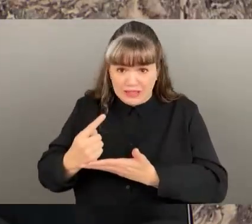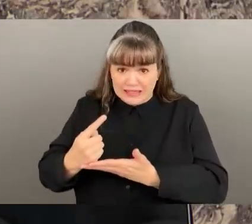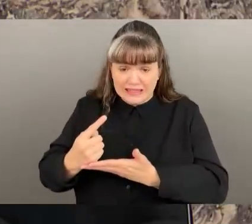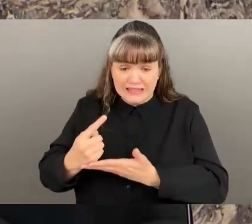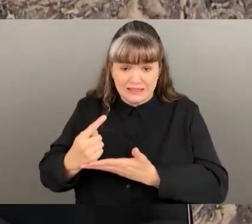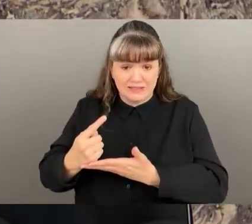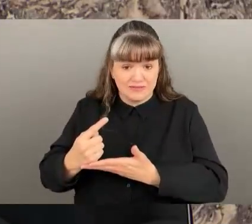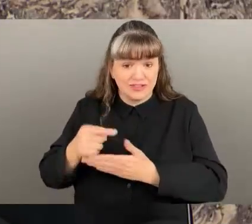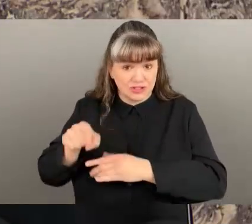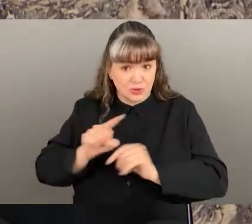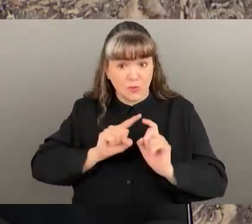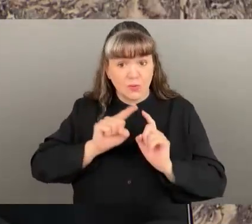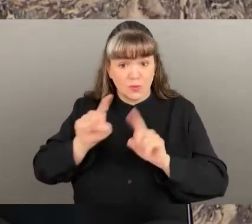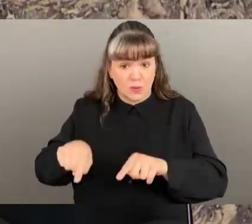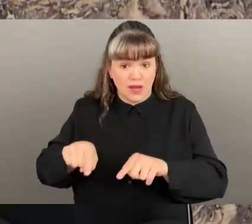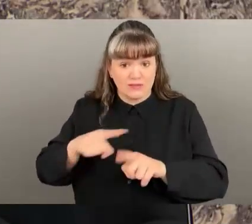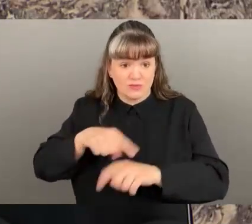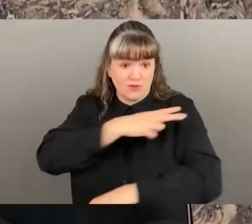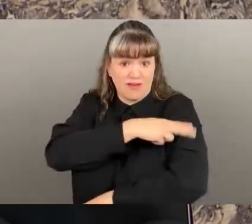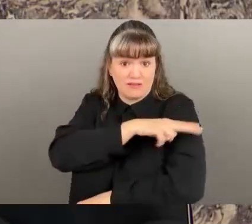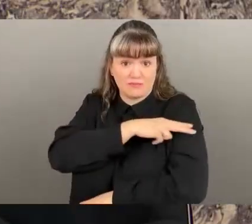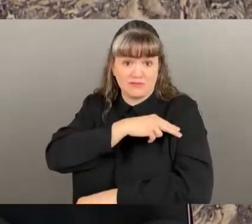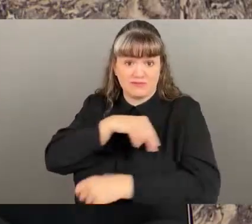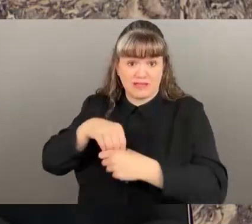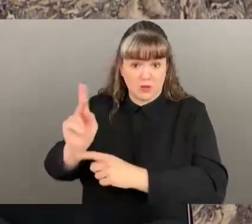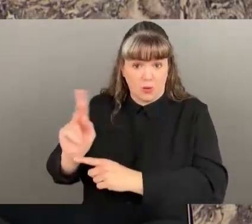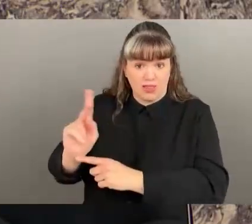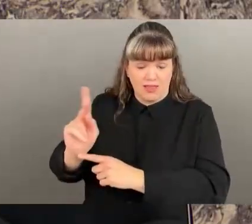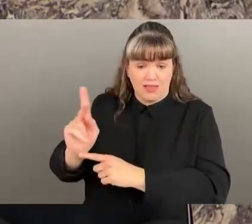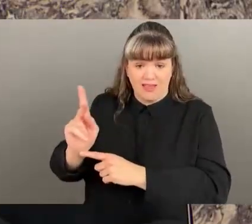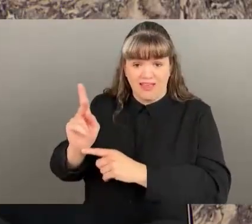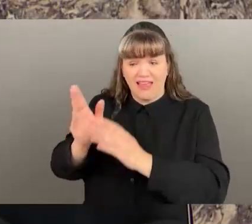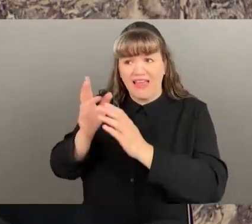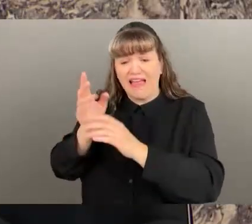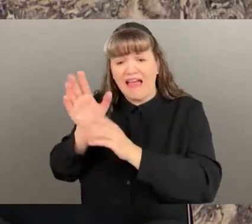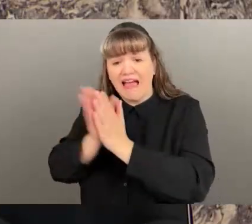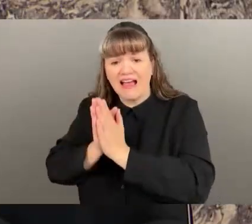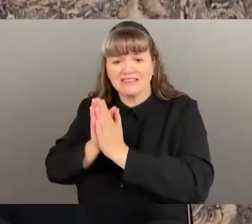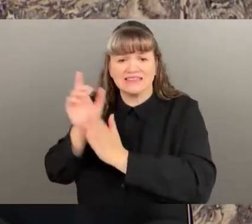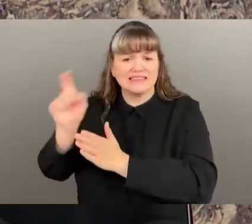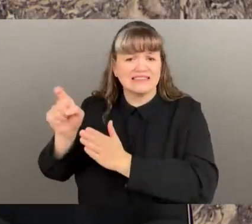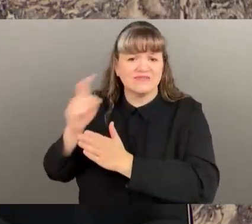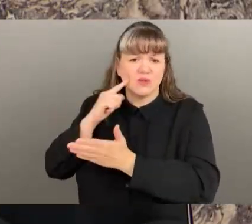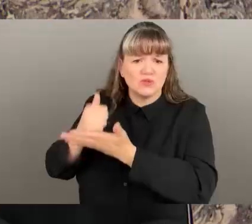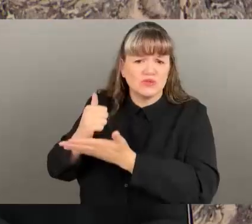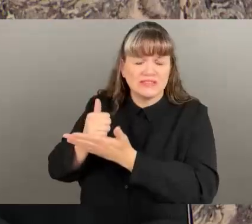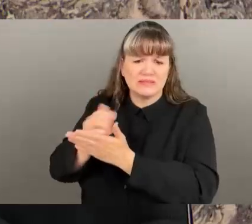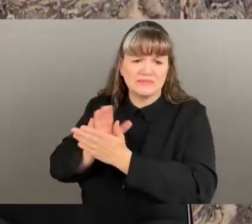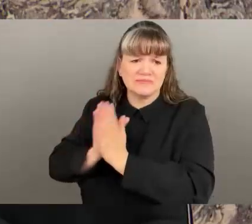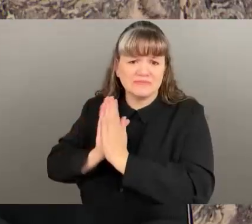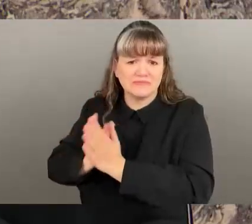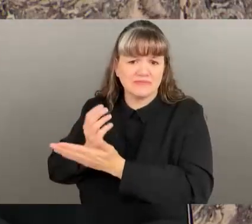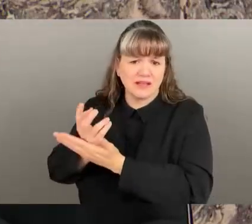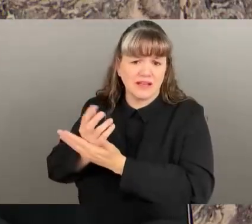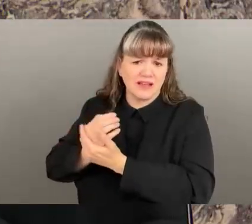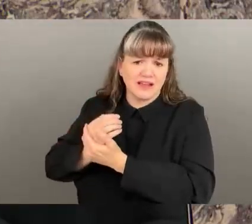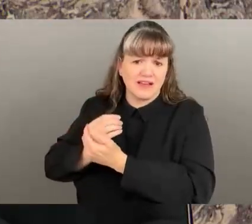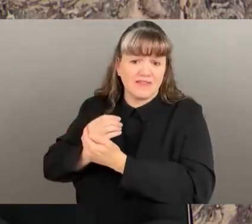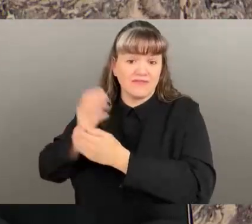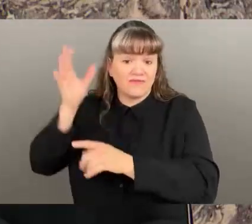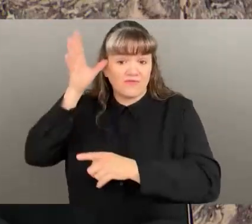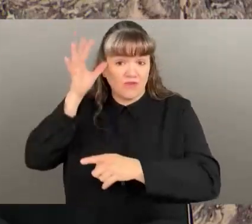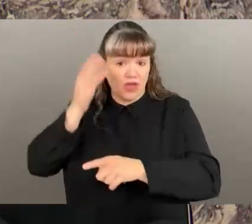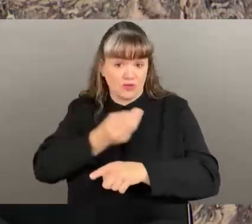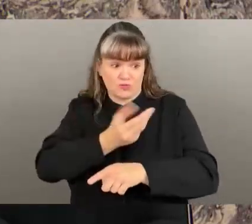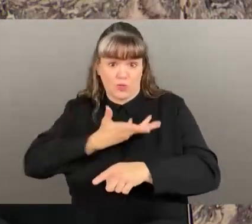Her father said to me, quote, she could get free food, free crack pipes, free sleeping bags, free drugs, free Narcan. You know what wasn't